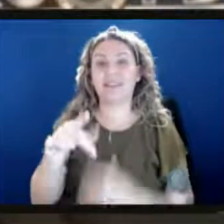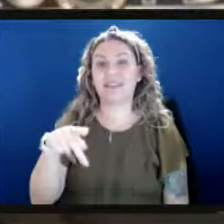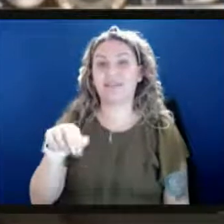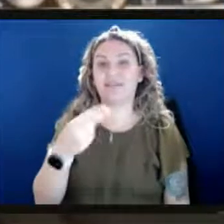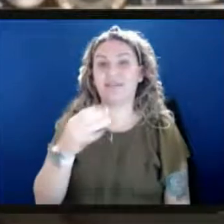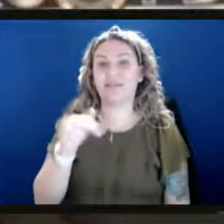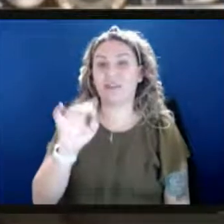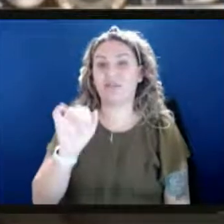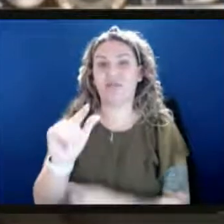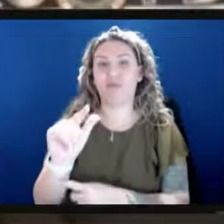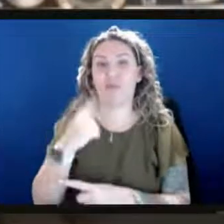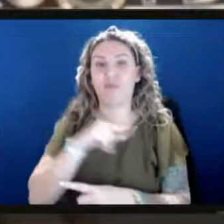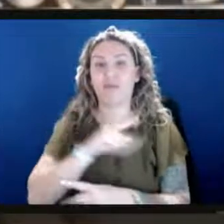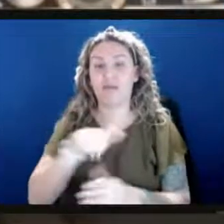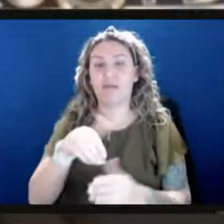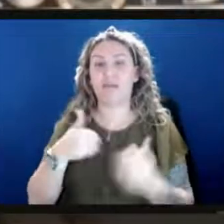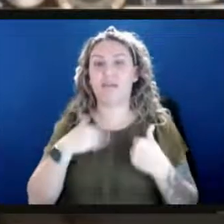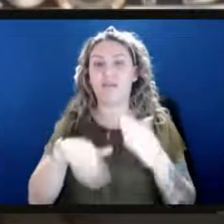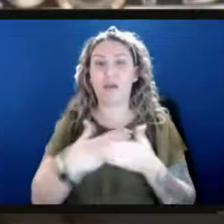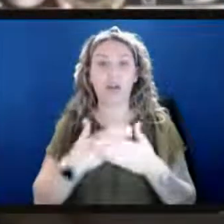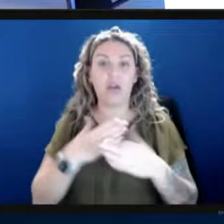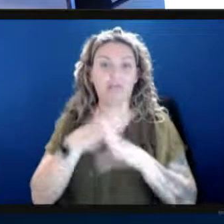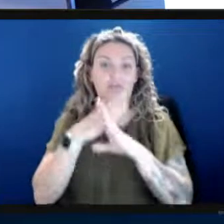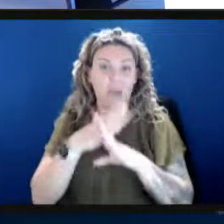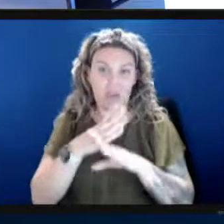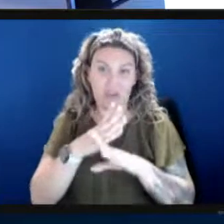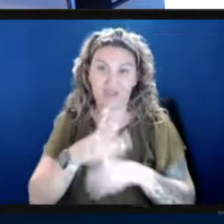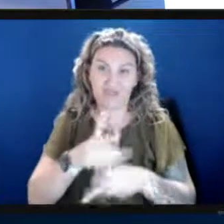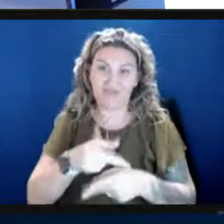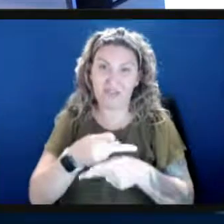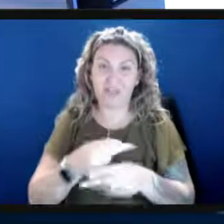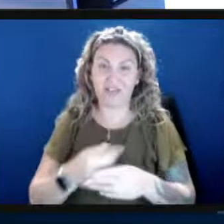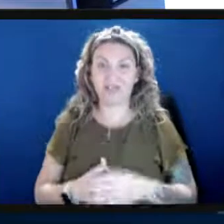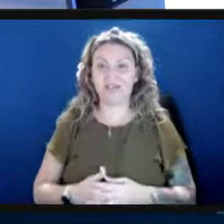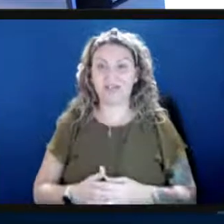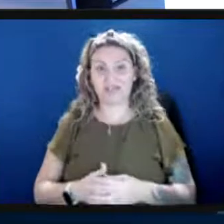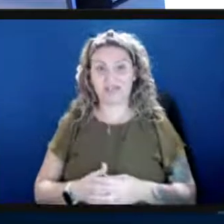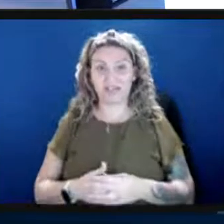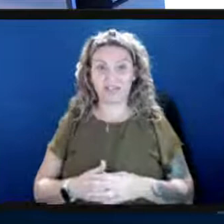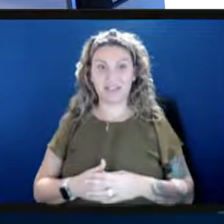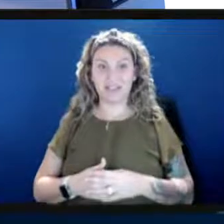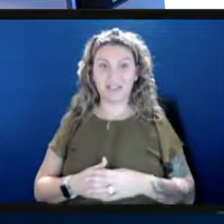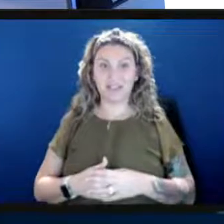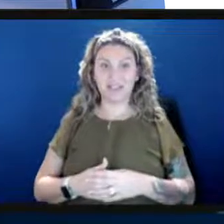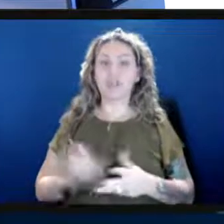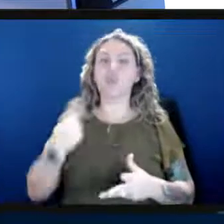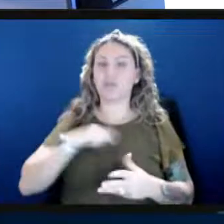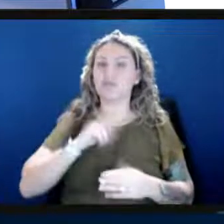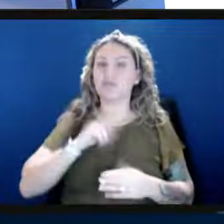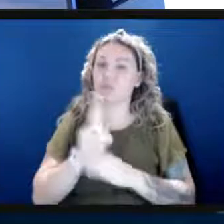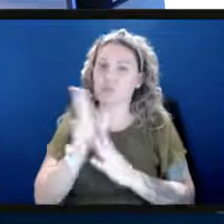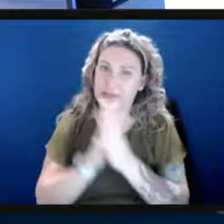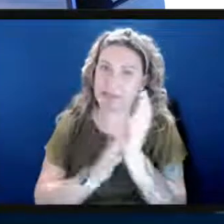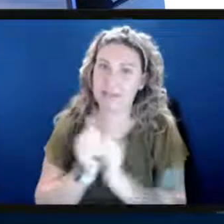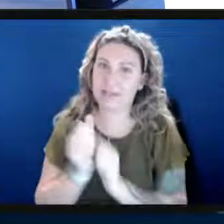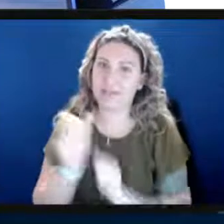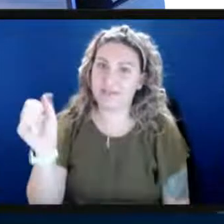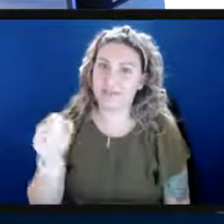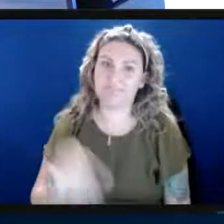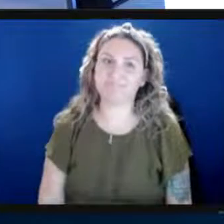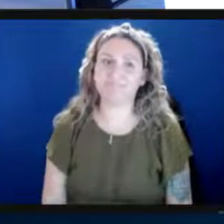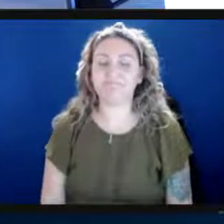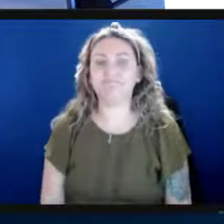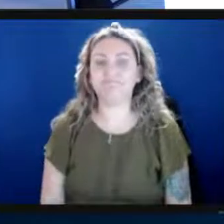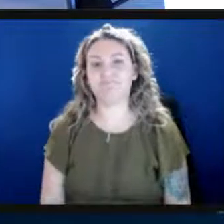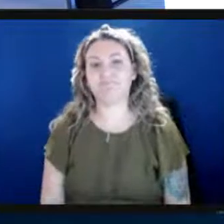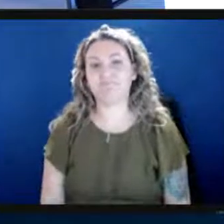all the barrier precautions that we have available. Yeah, I guess it's smart. Barrier precautions, I mean wearing gloves. Gloves. Correct. Yeah. Yeah. And we